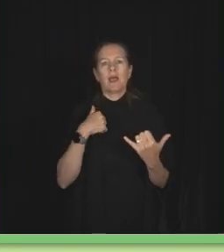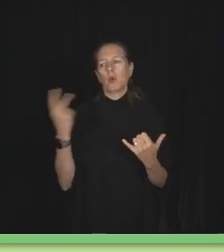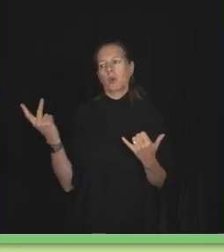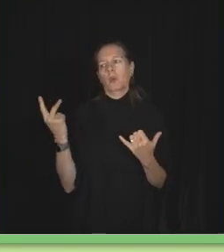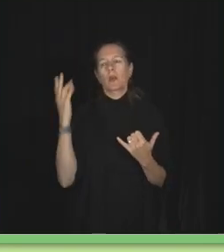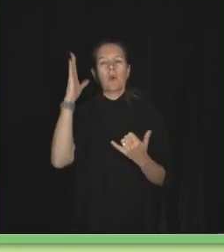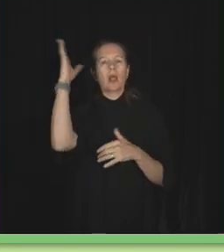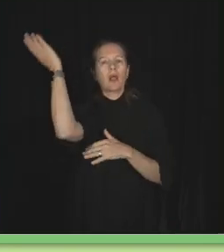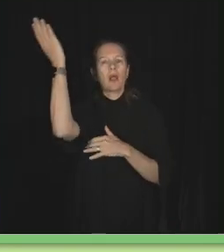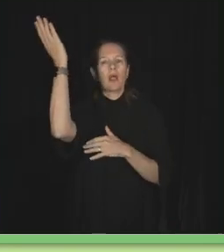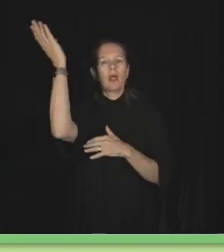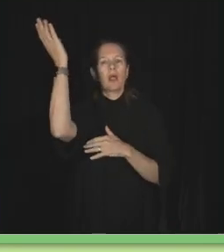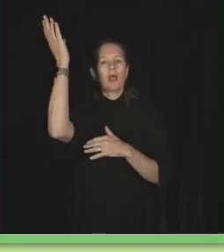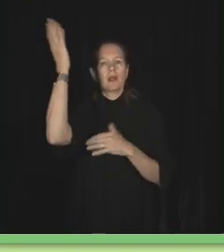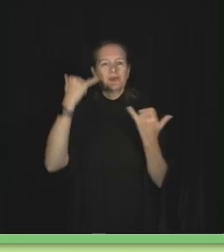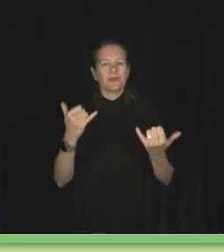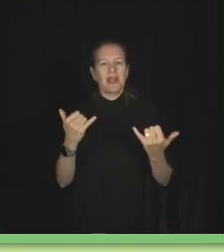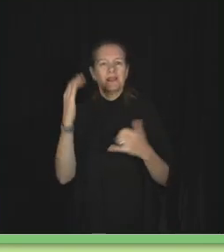much.